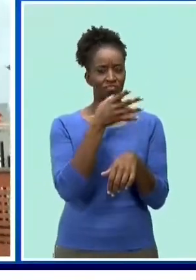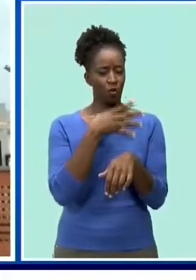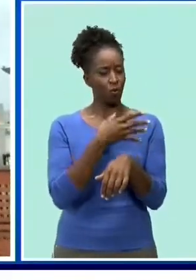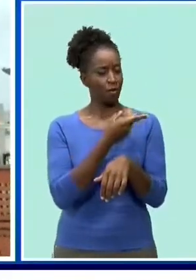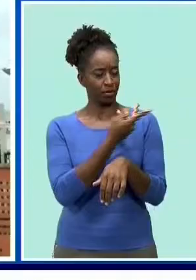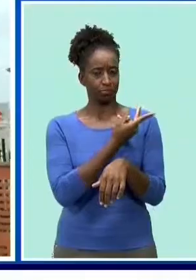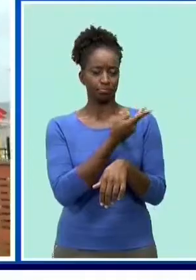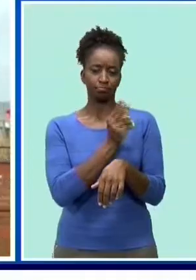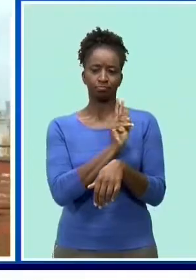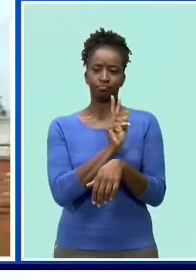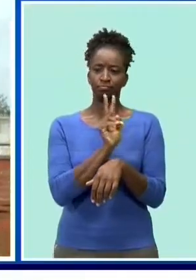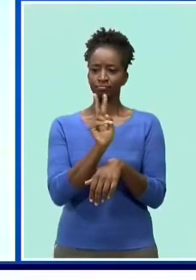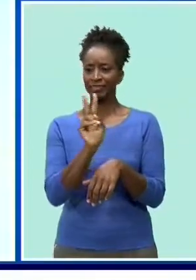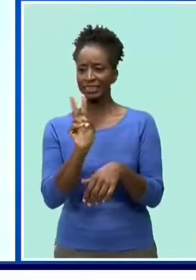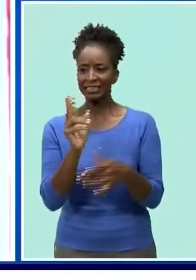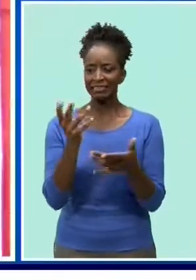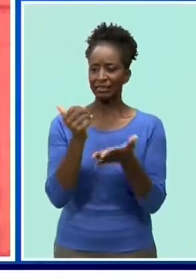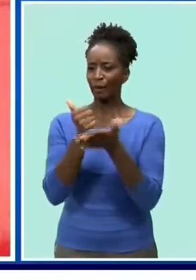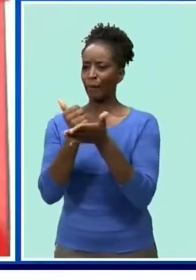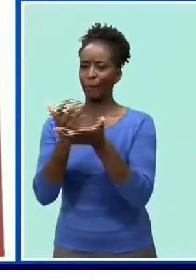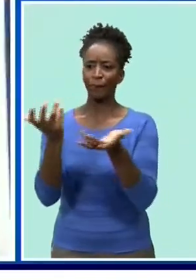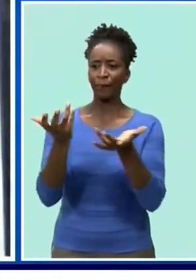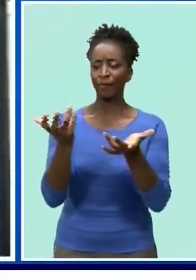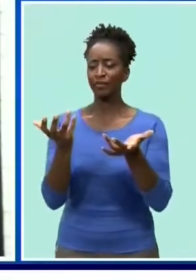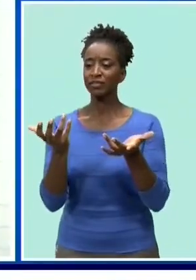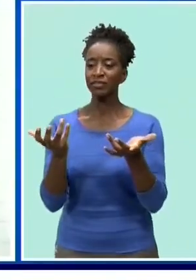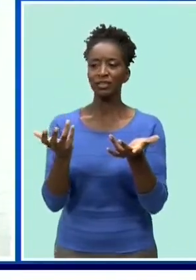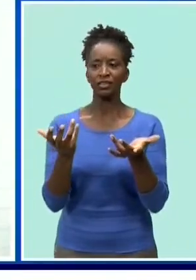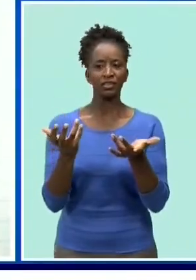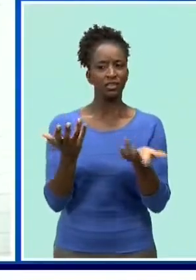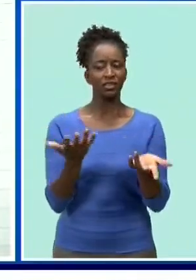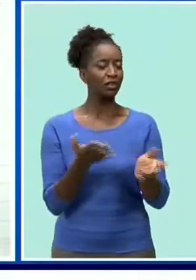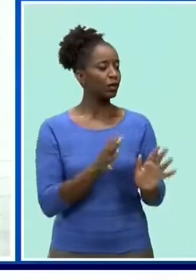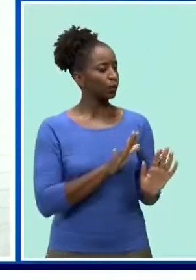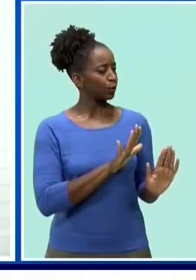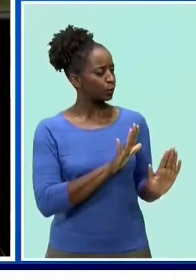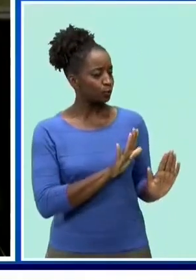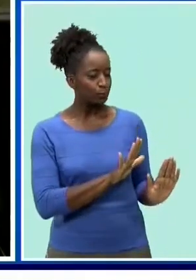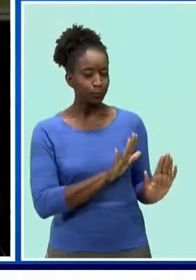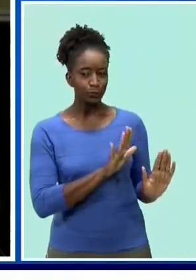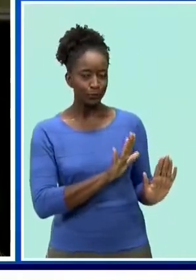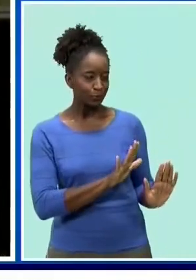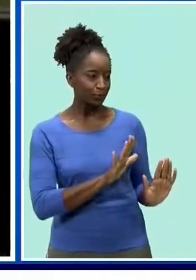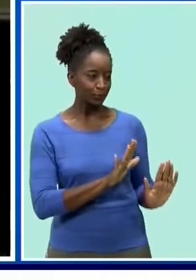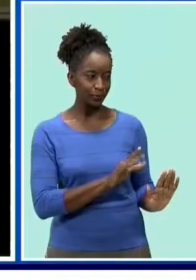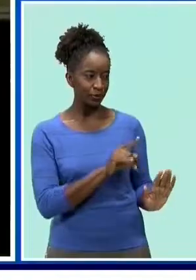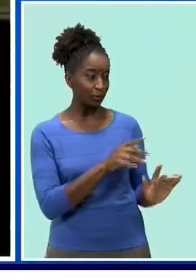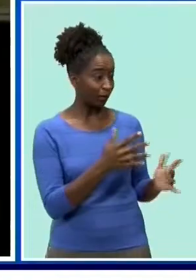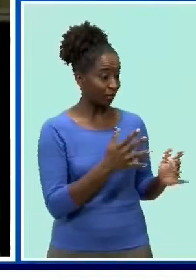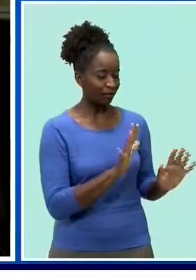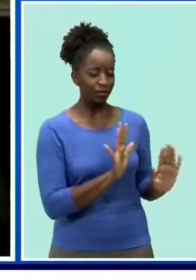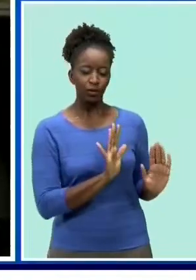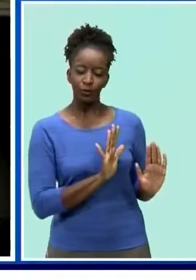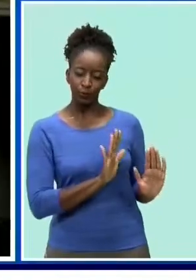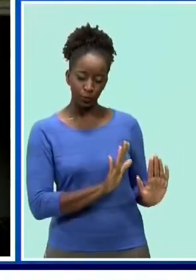could save from that burning building. I tell her in these words, just be calm. Just be calm.